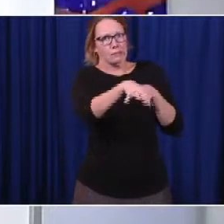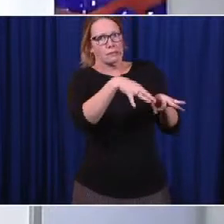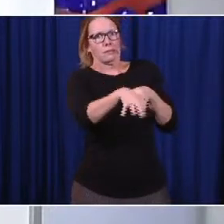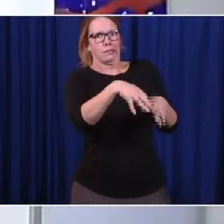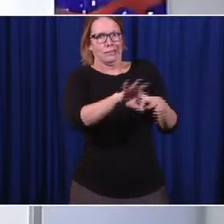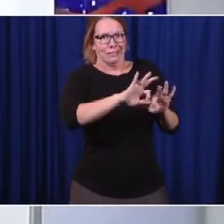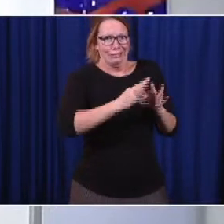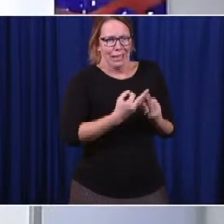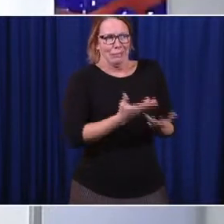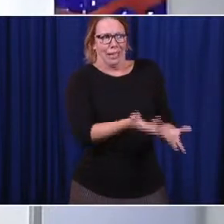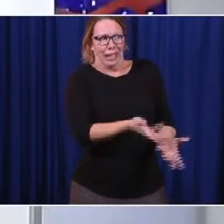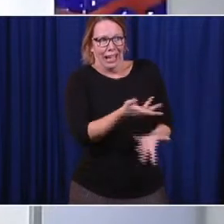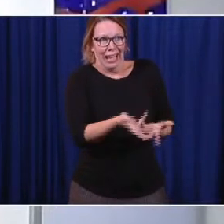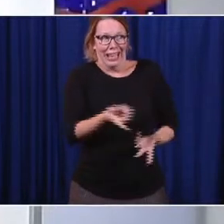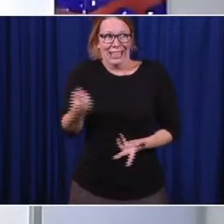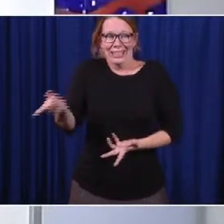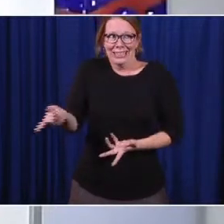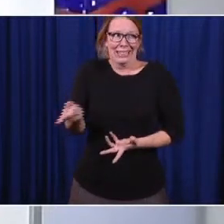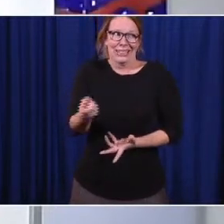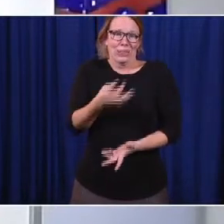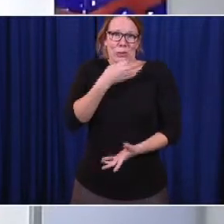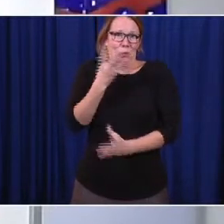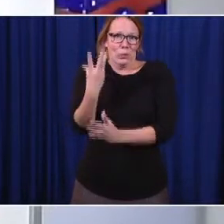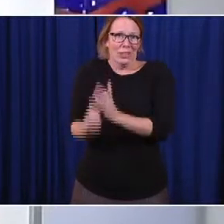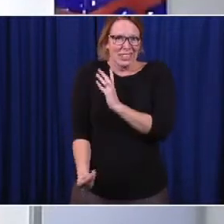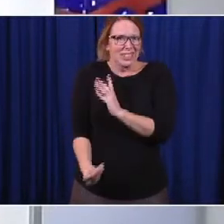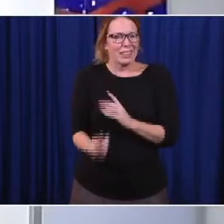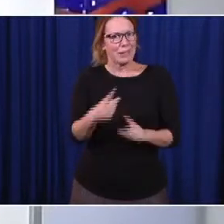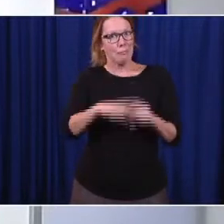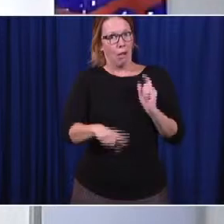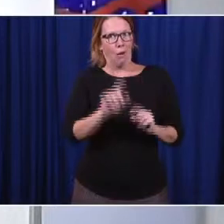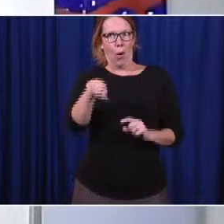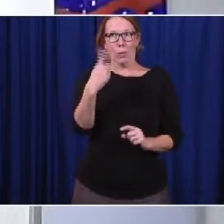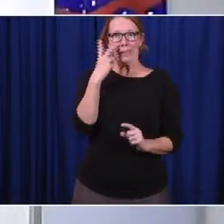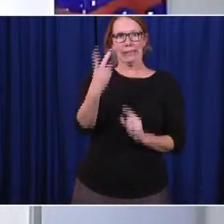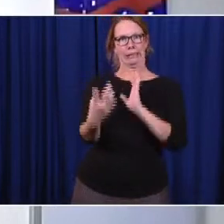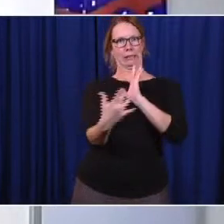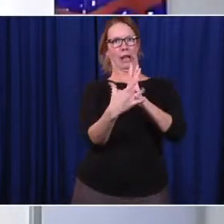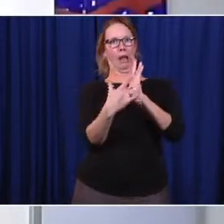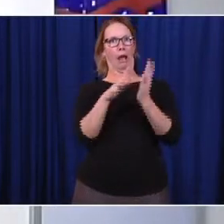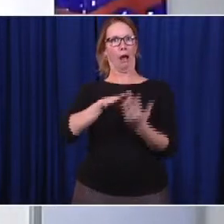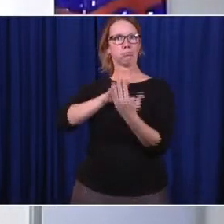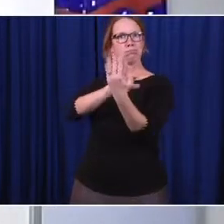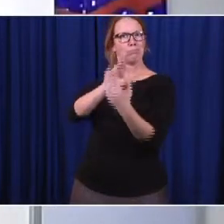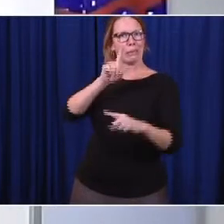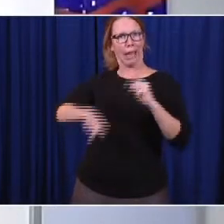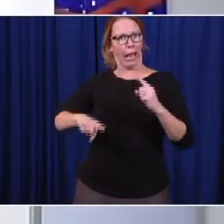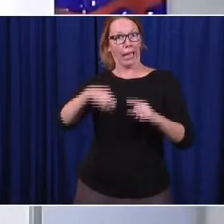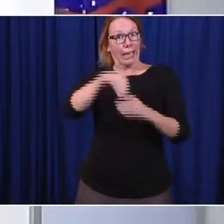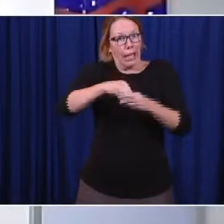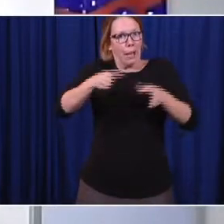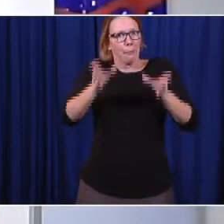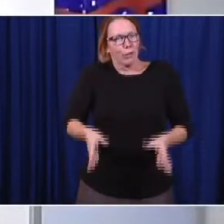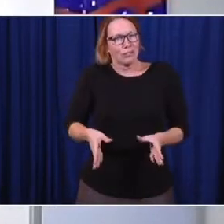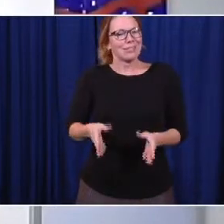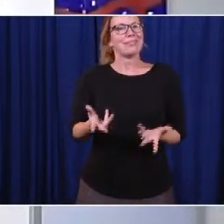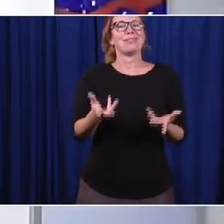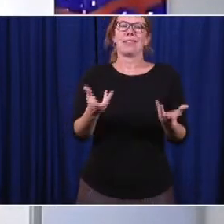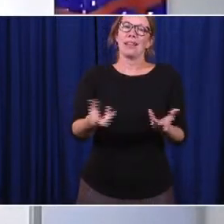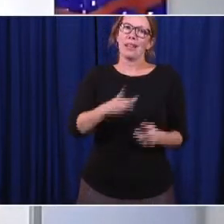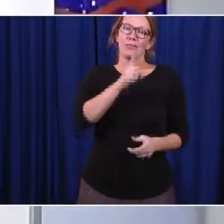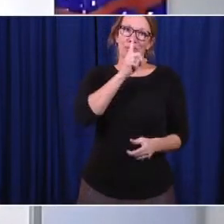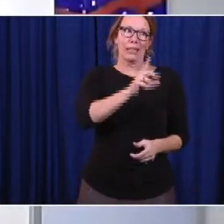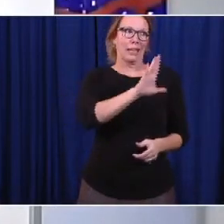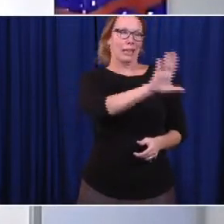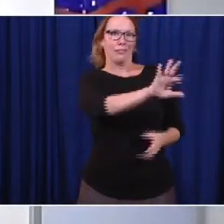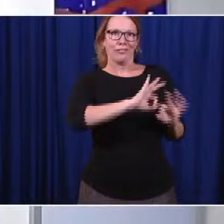over an iPad, to see your loved one like that when you just really want to be with them. And I know that that's a really heavy piece on the